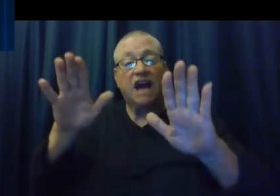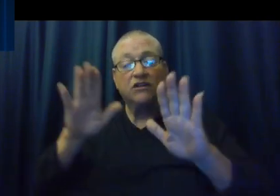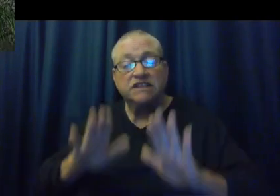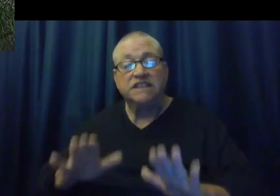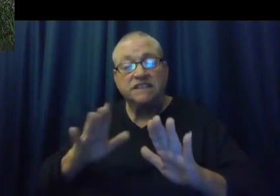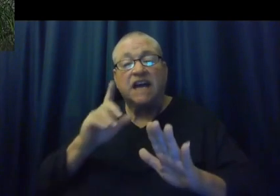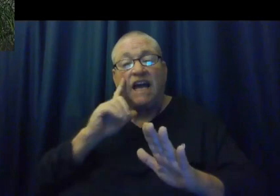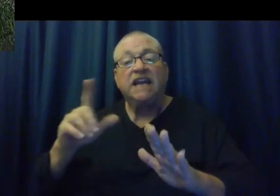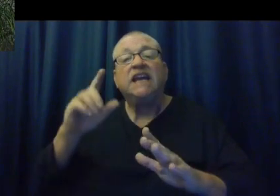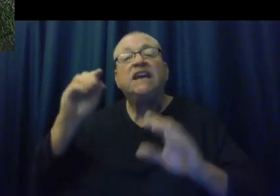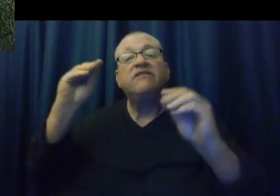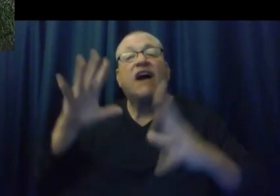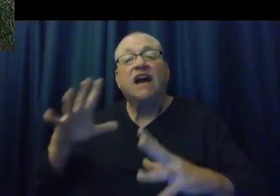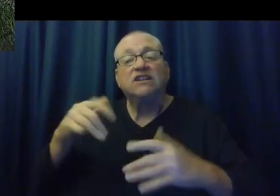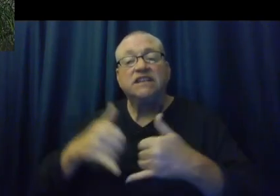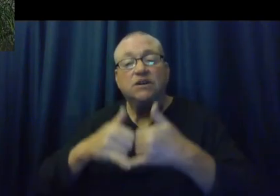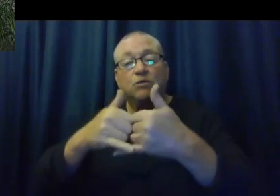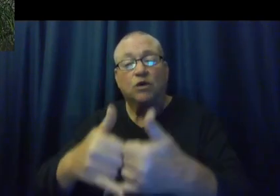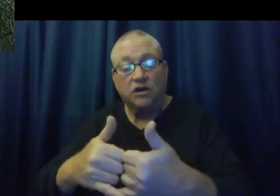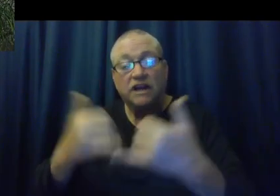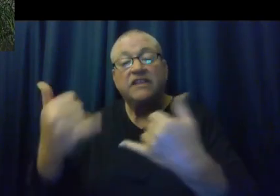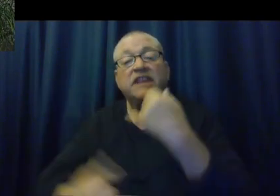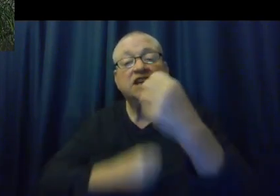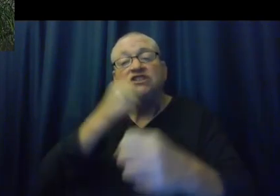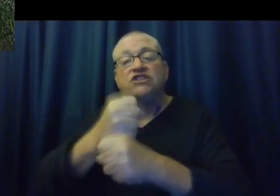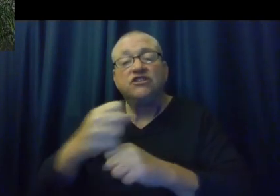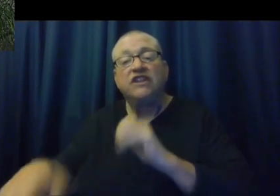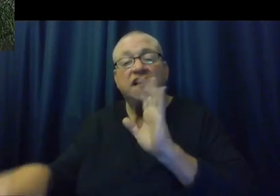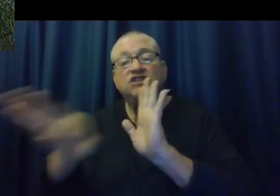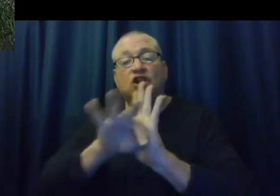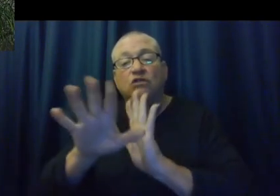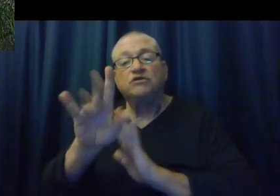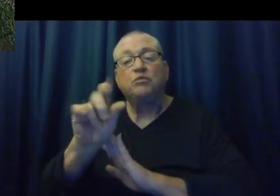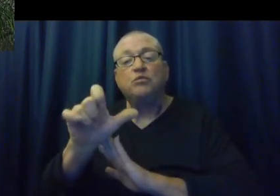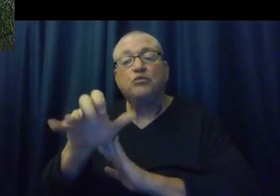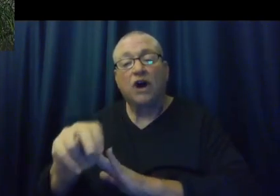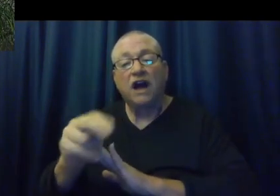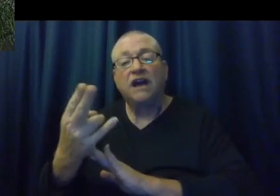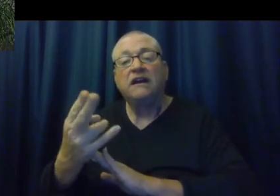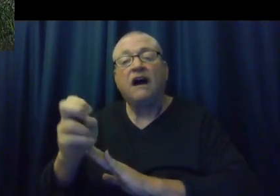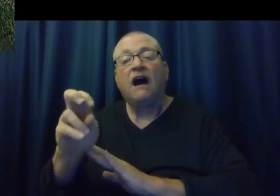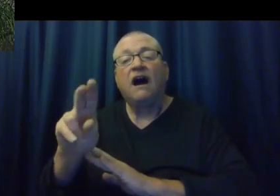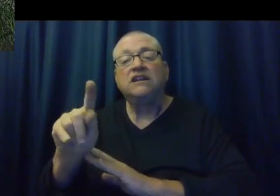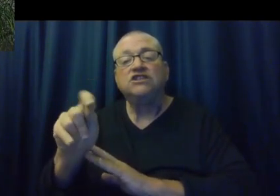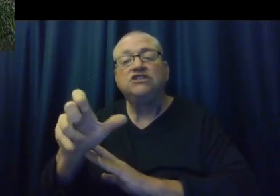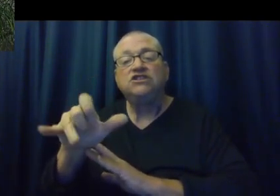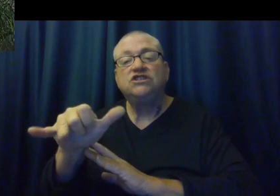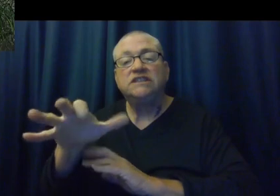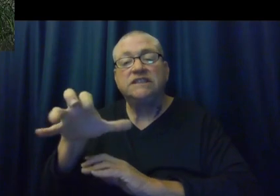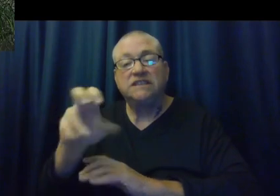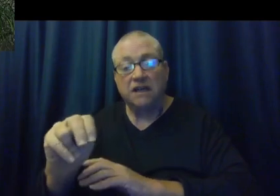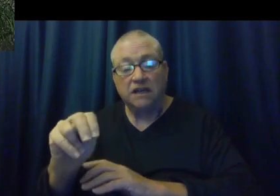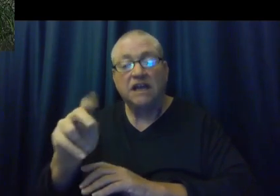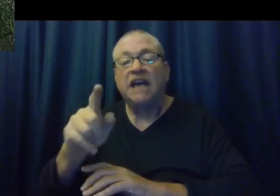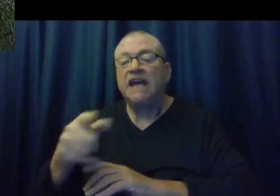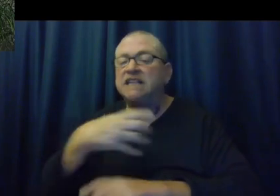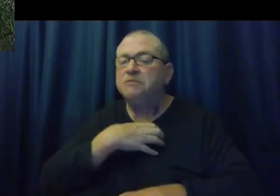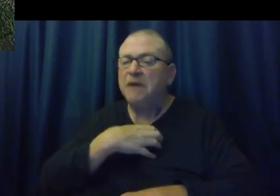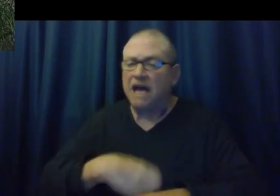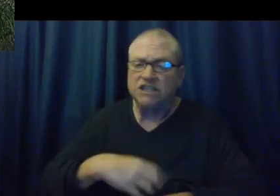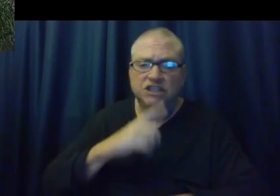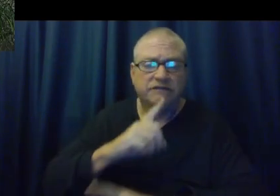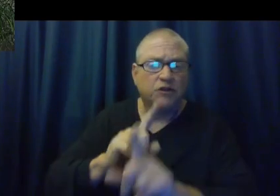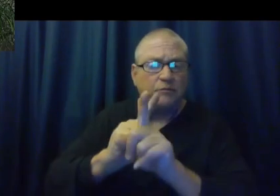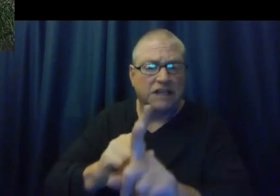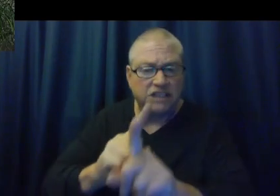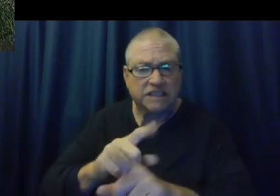Award. This year, alumni selected Brian Hutchinson from the Department of Computer Science. Brian is passionate about mentorship in all